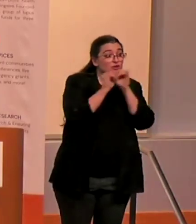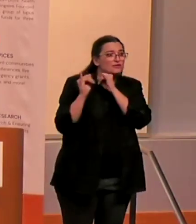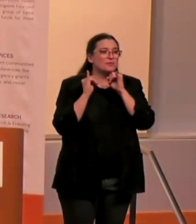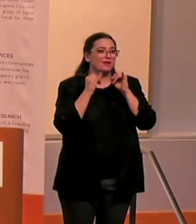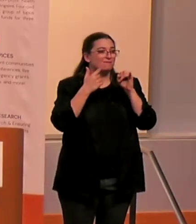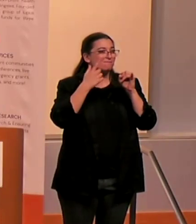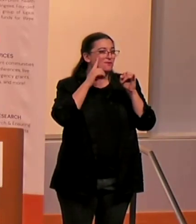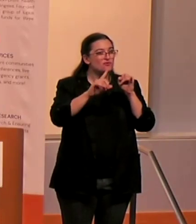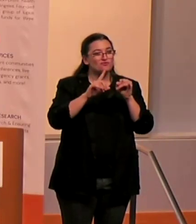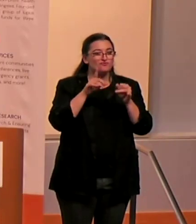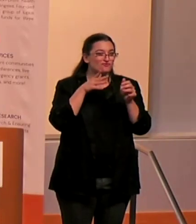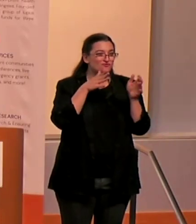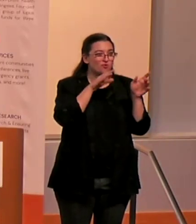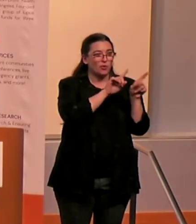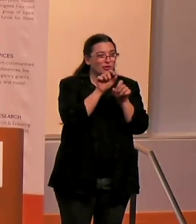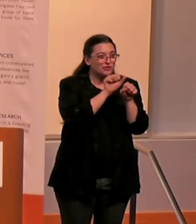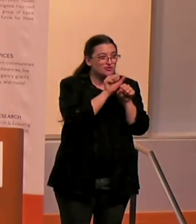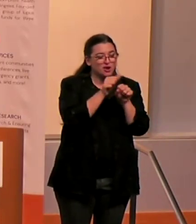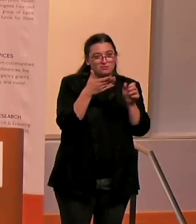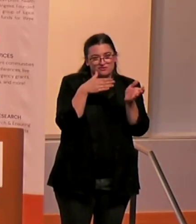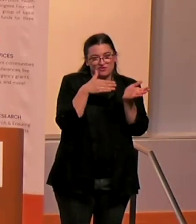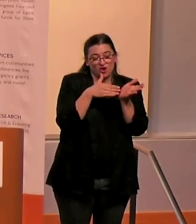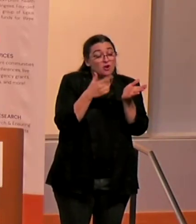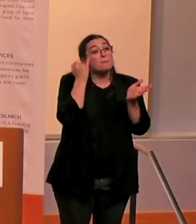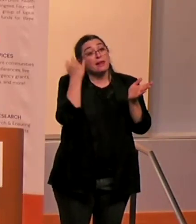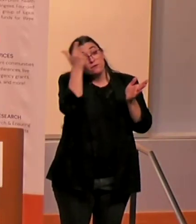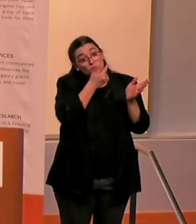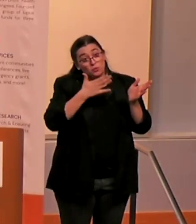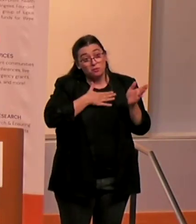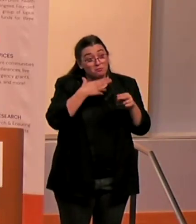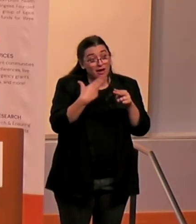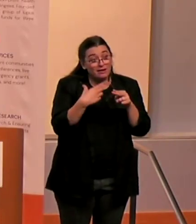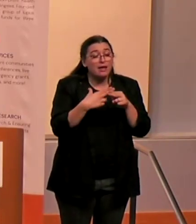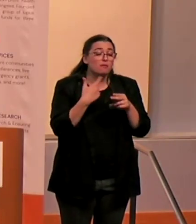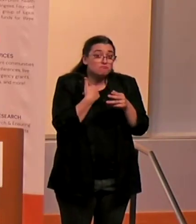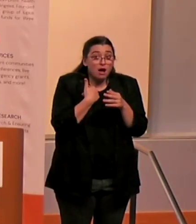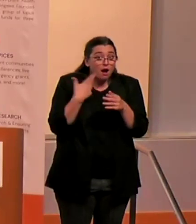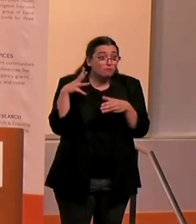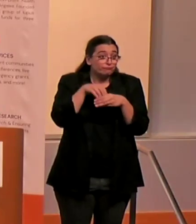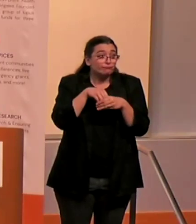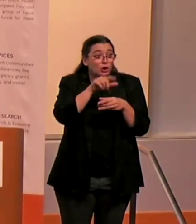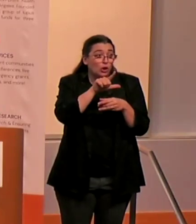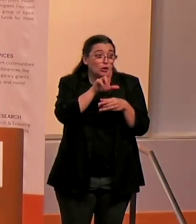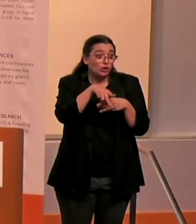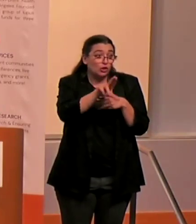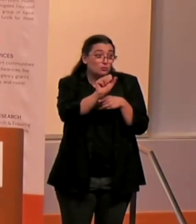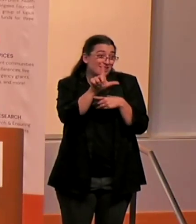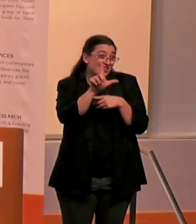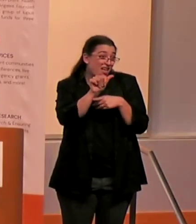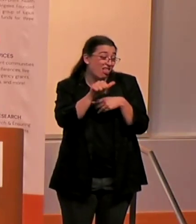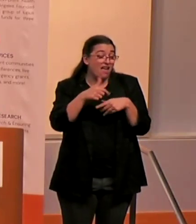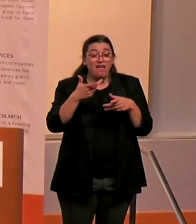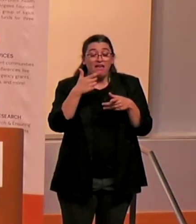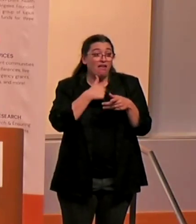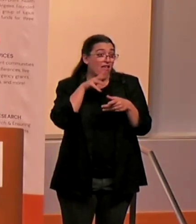it up, but obviously if you Google my name, like I've done a podcast with Lupus LA, so they're going to see it. And it's not like I'm ashamed